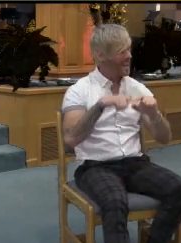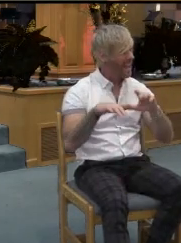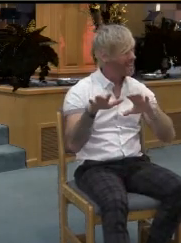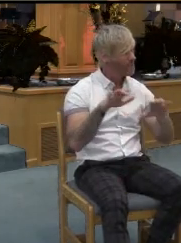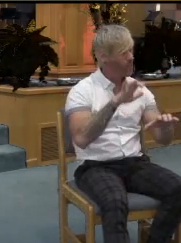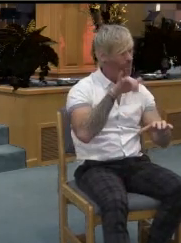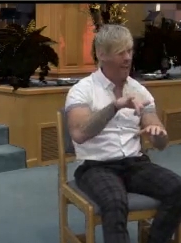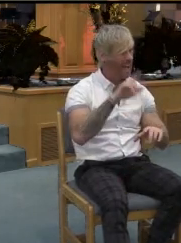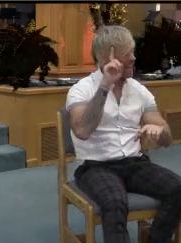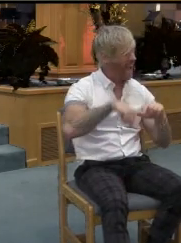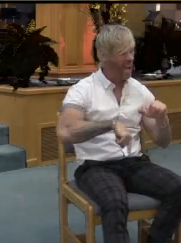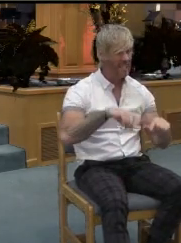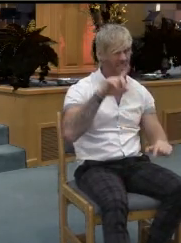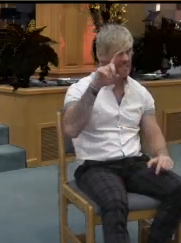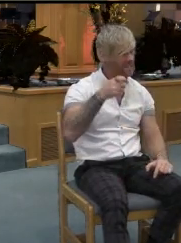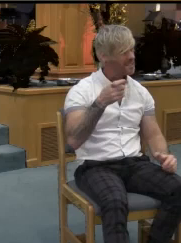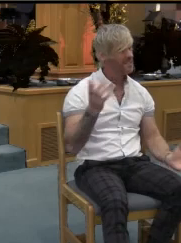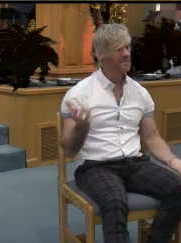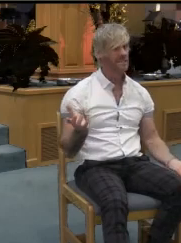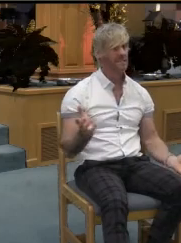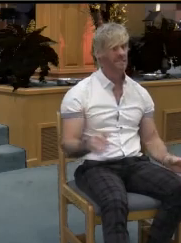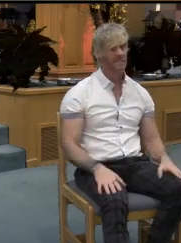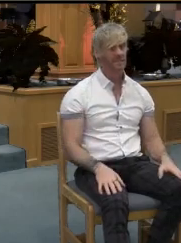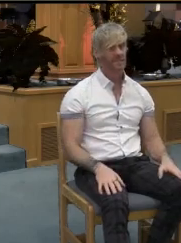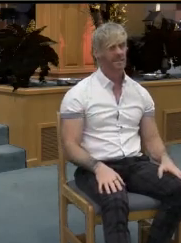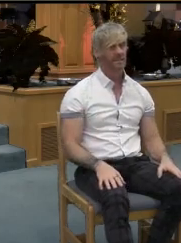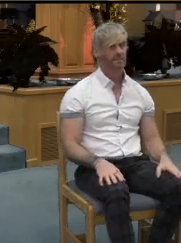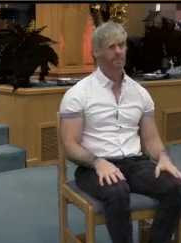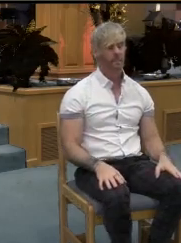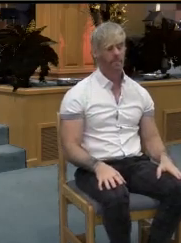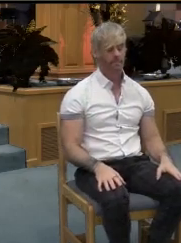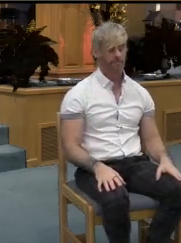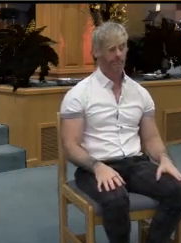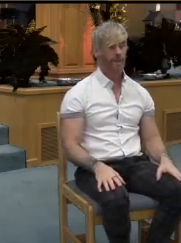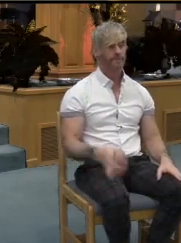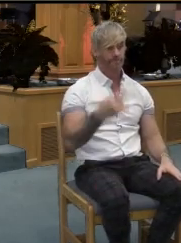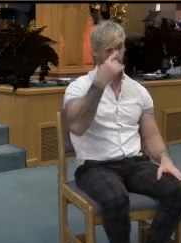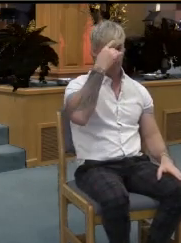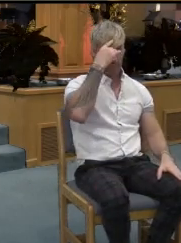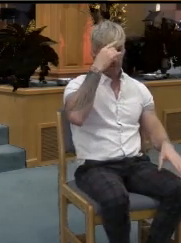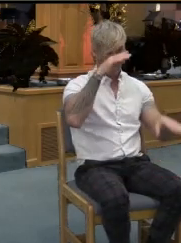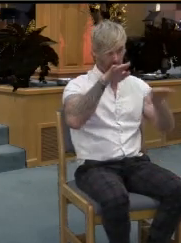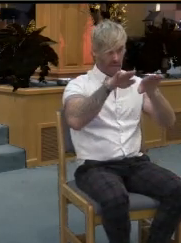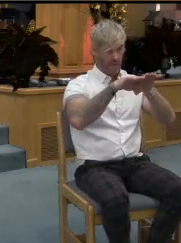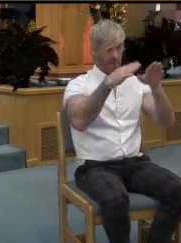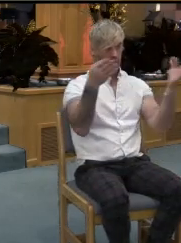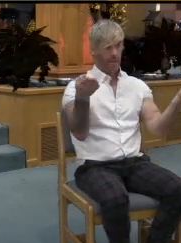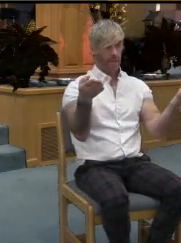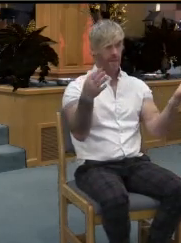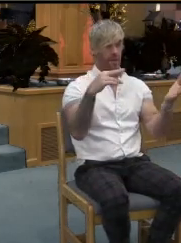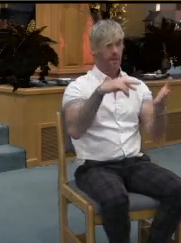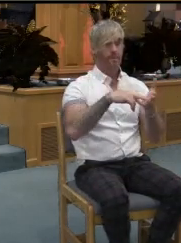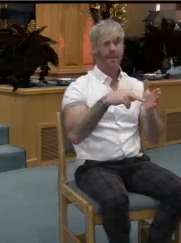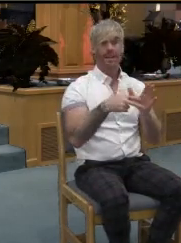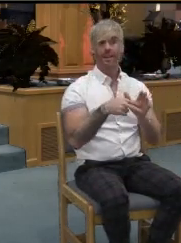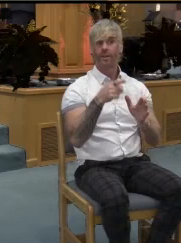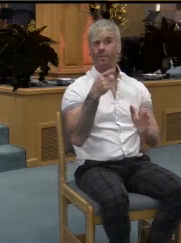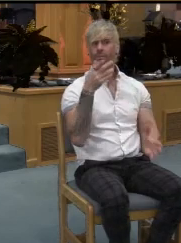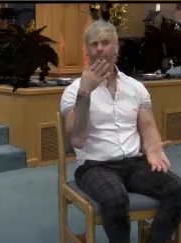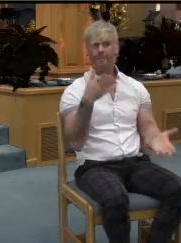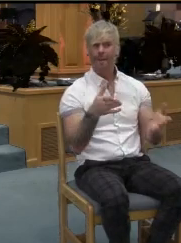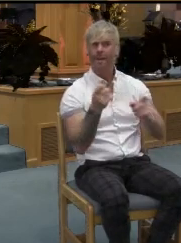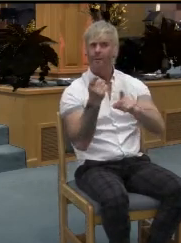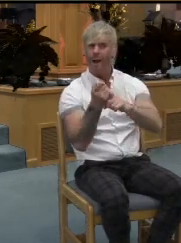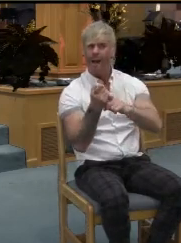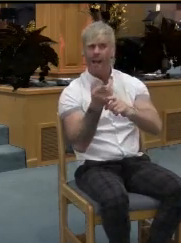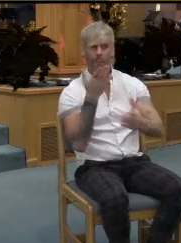that. Okay? And to be open-minded means that, you know what? You may be right and you may be